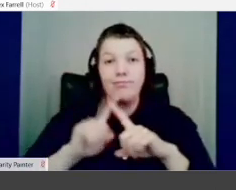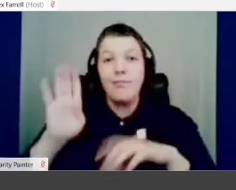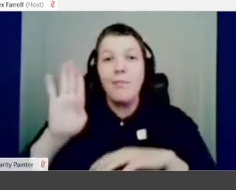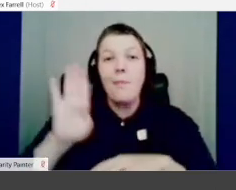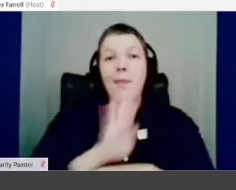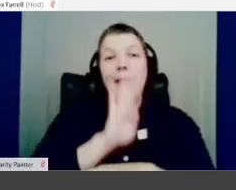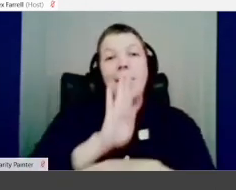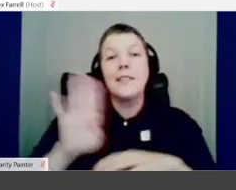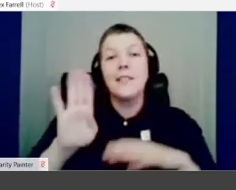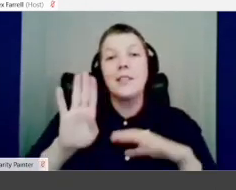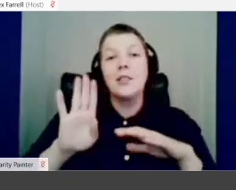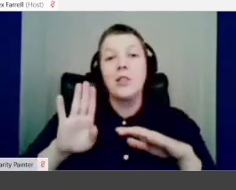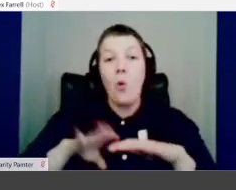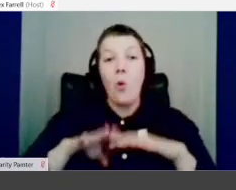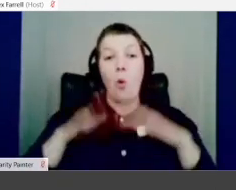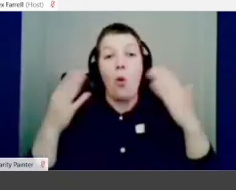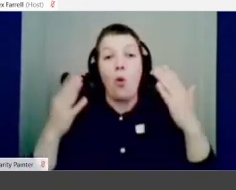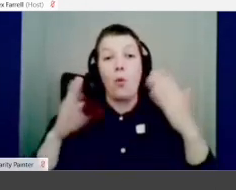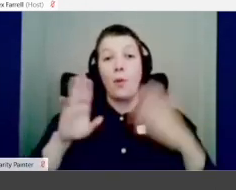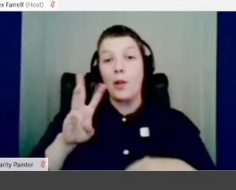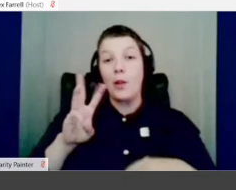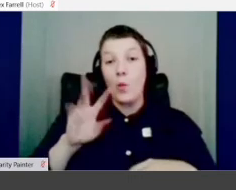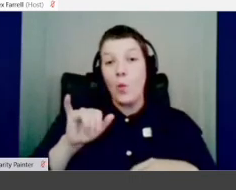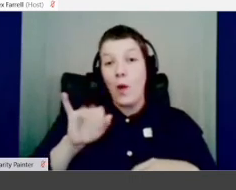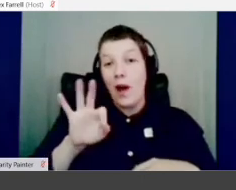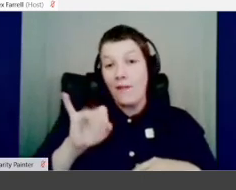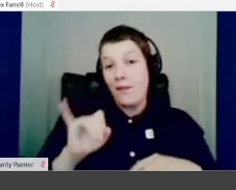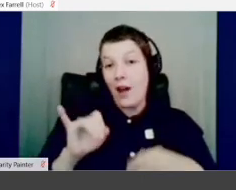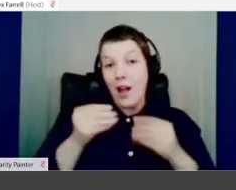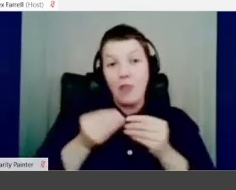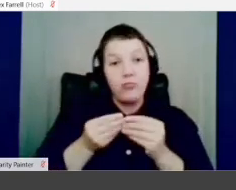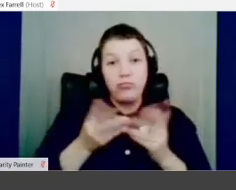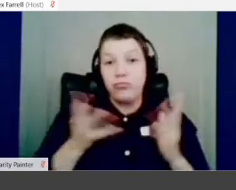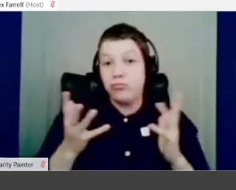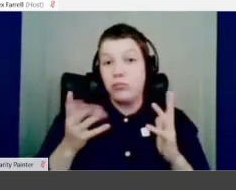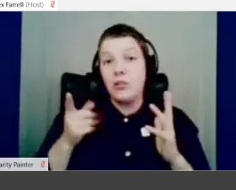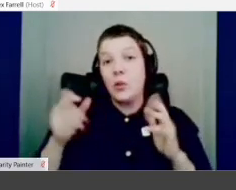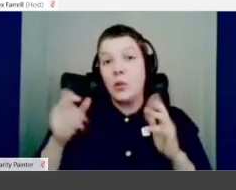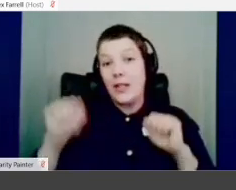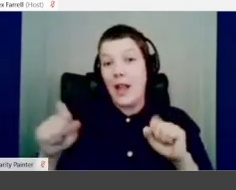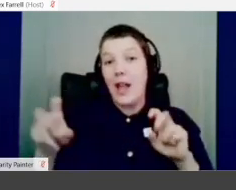sit on the sidewalk out front and do your homework if you don't have access at home. And so